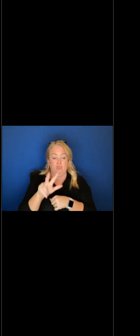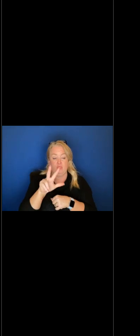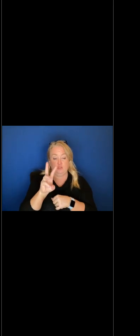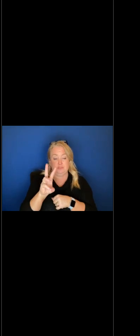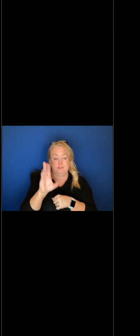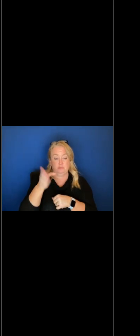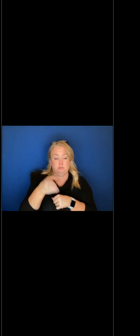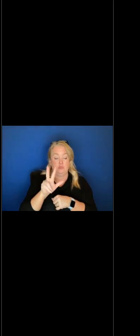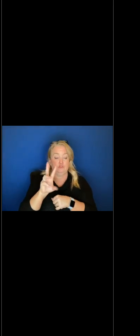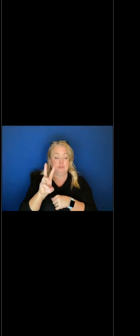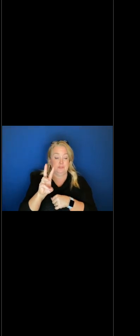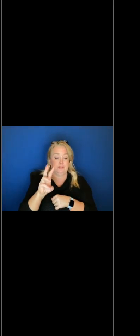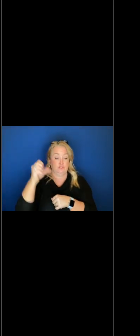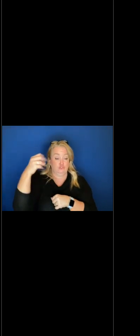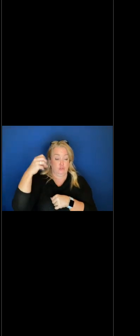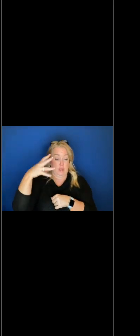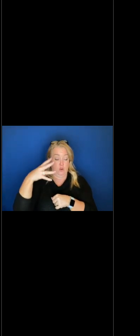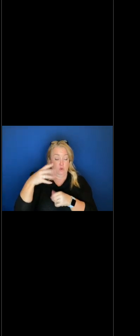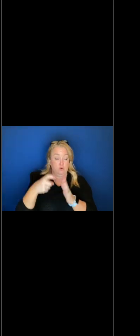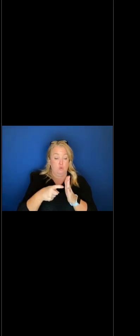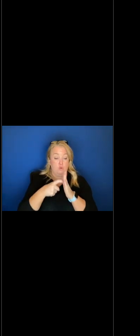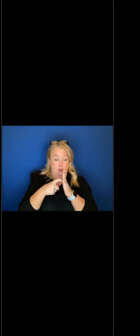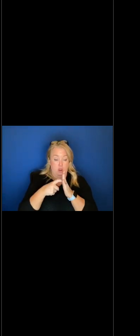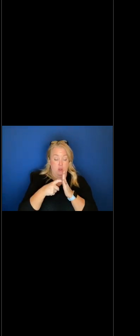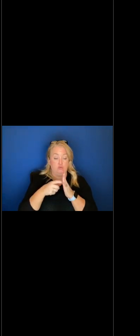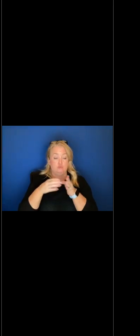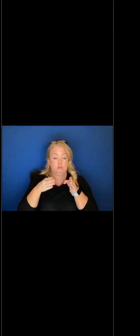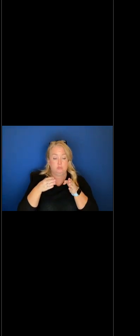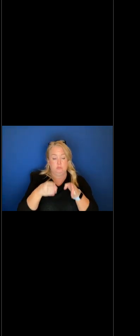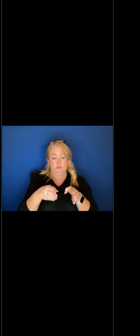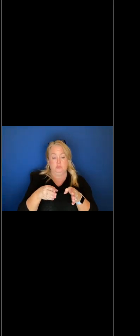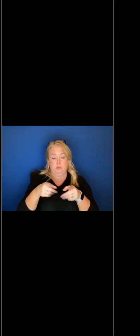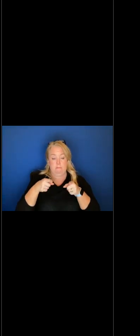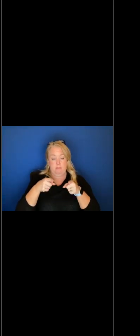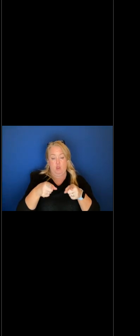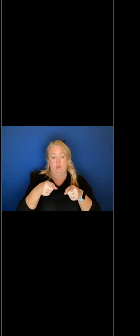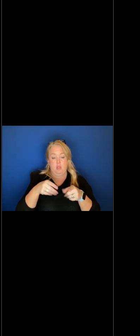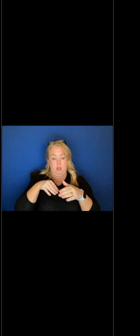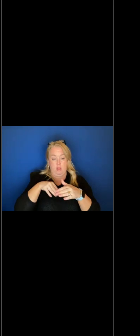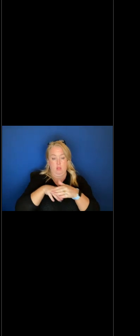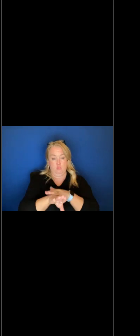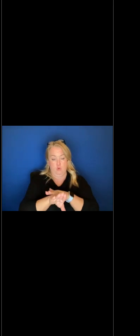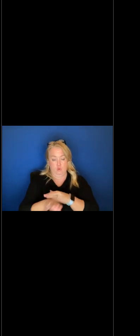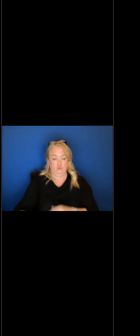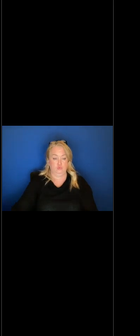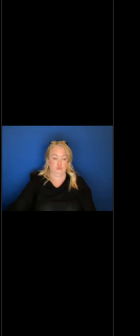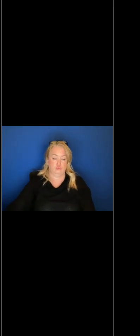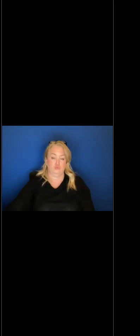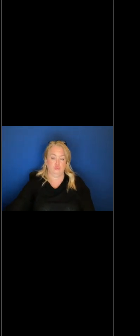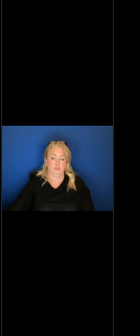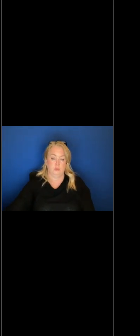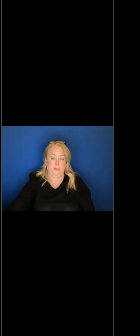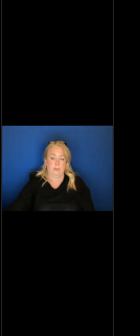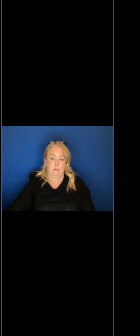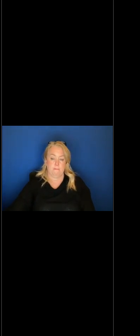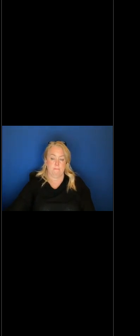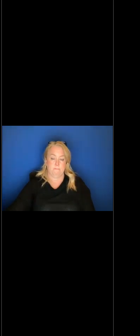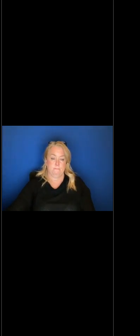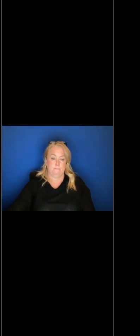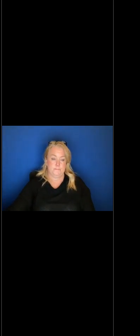A 36-inch by 36-inch shower requires a parallel